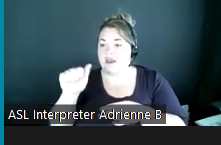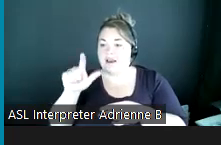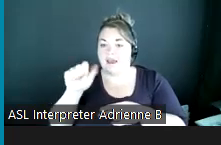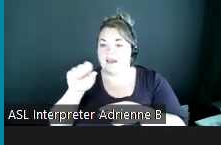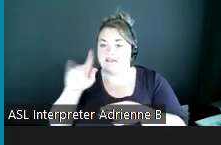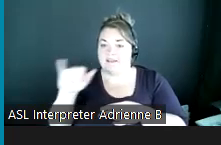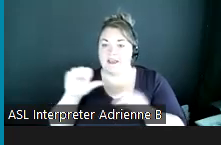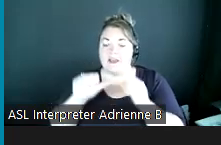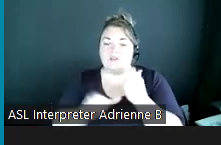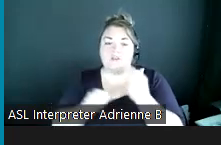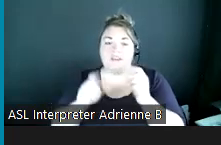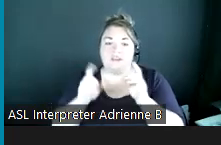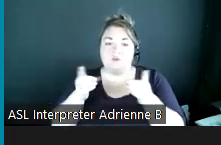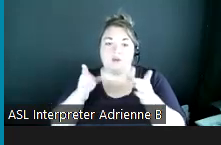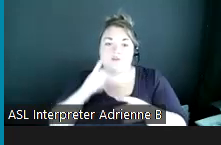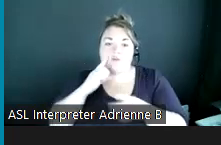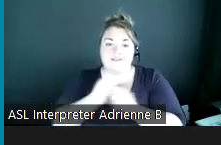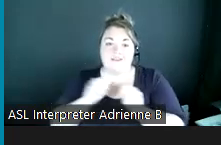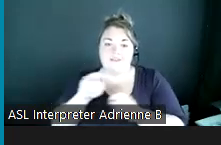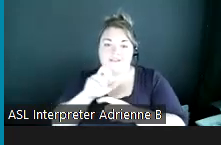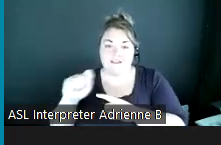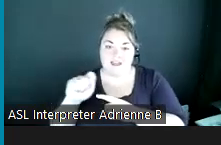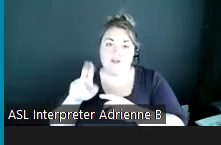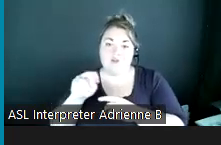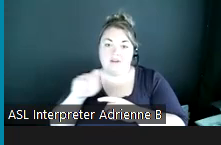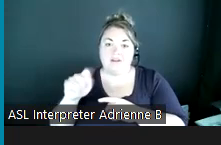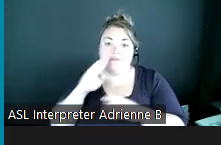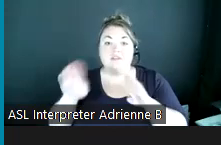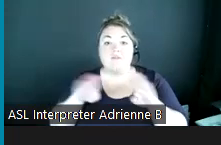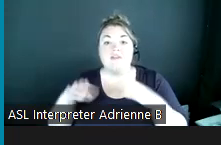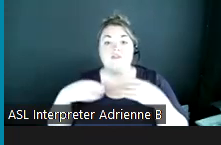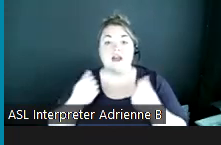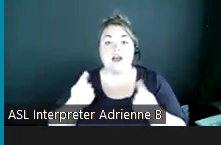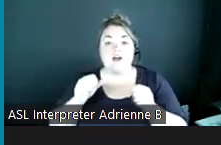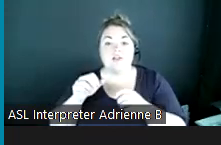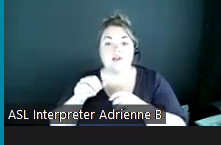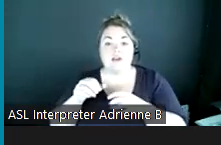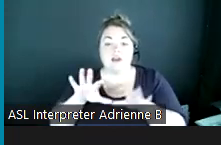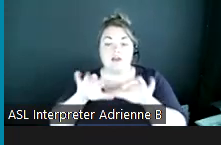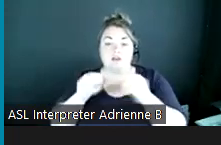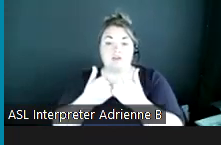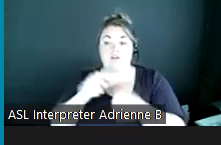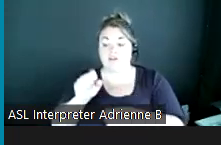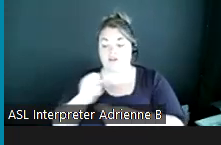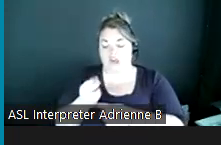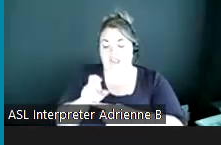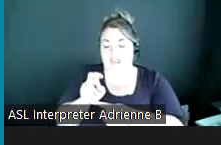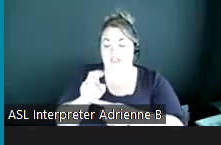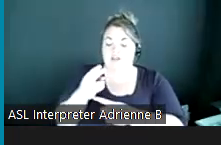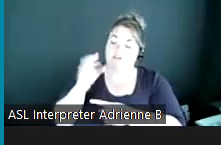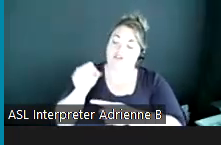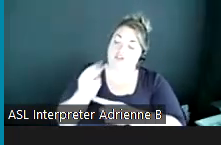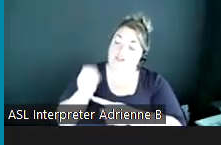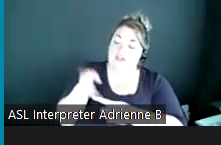the Safety Net Unit at the Behavioral Health Administration, and my pronouns are she, her. I will pass it to Mariana.